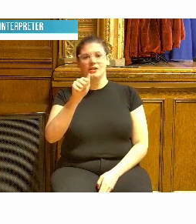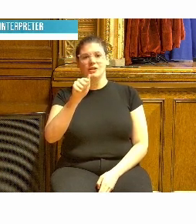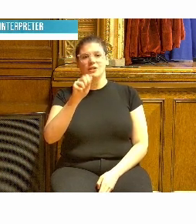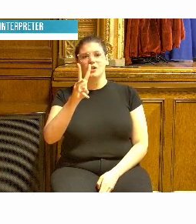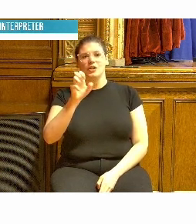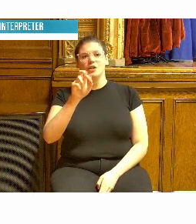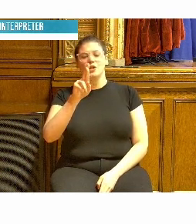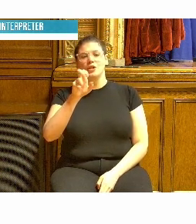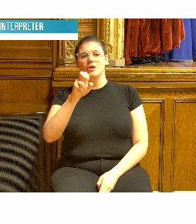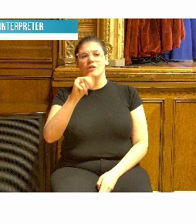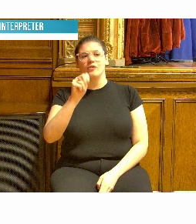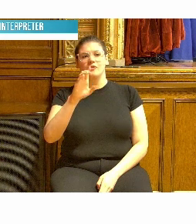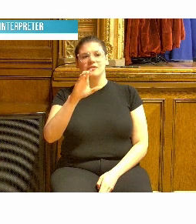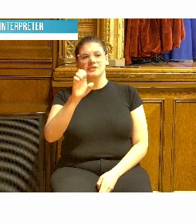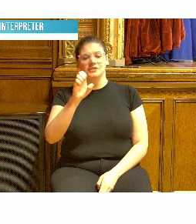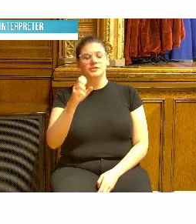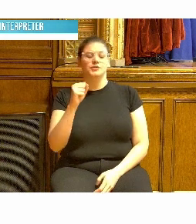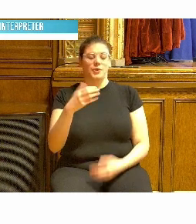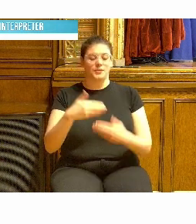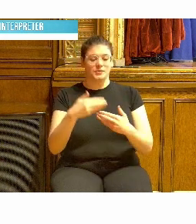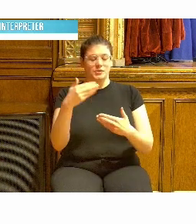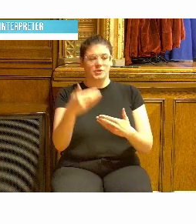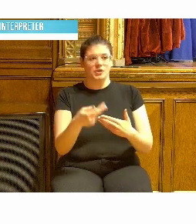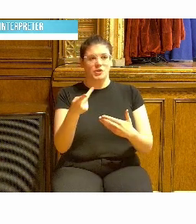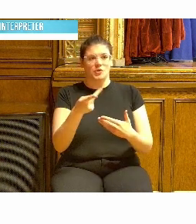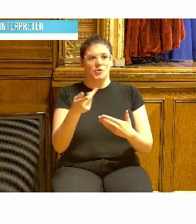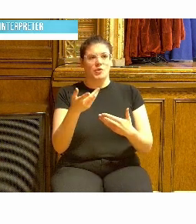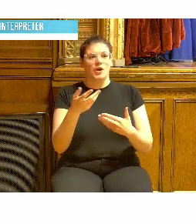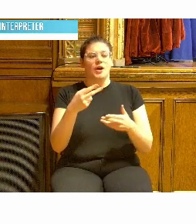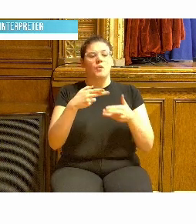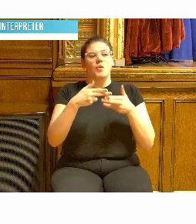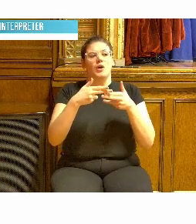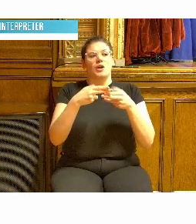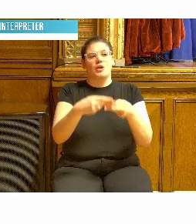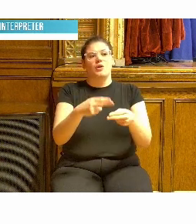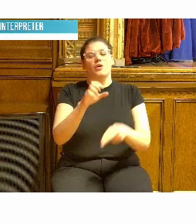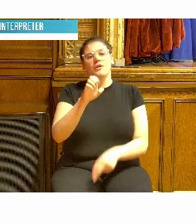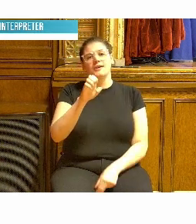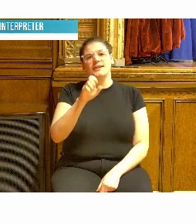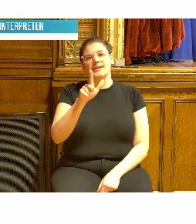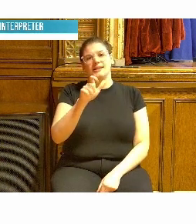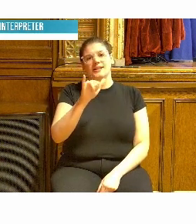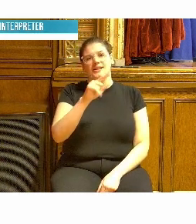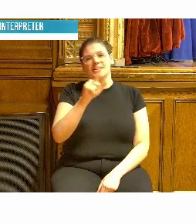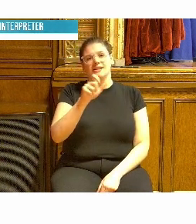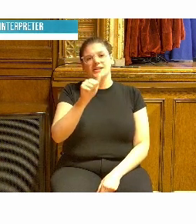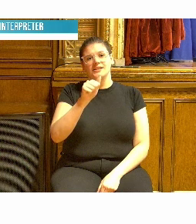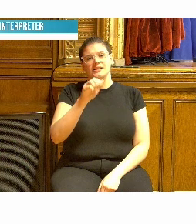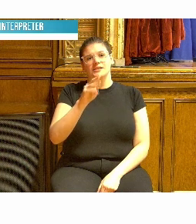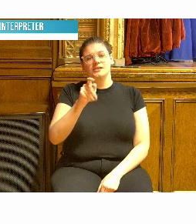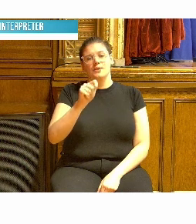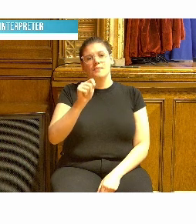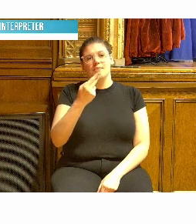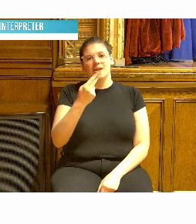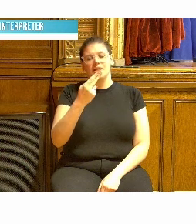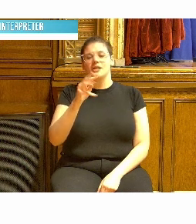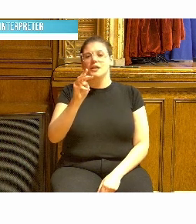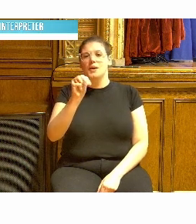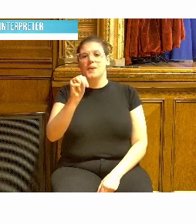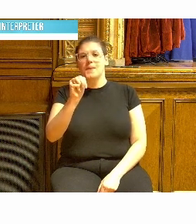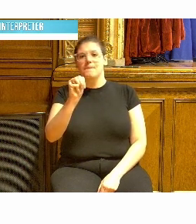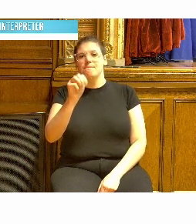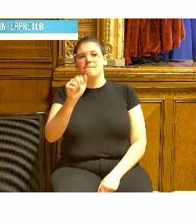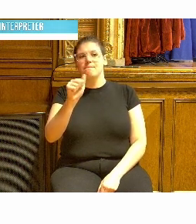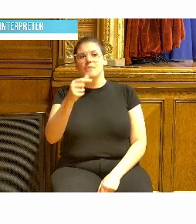So next, we want to make room. I just want to call Elizabeth McGriff one more time to make sure you're not still here.